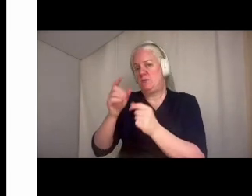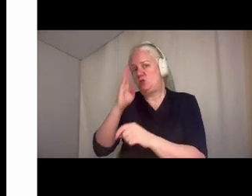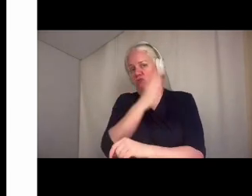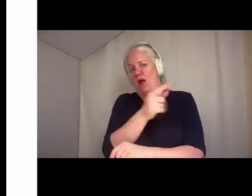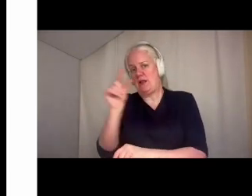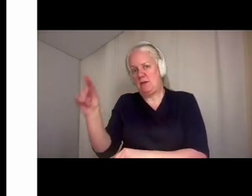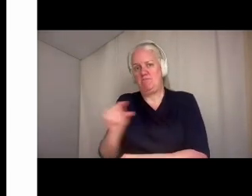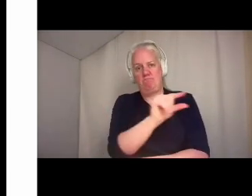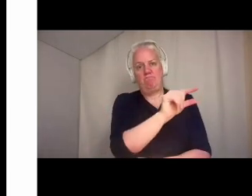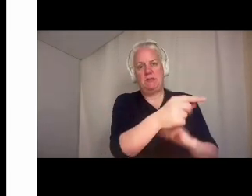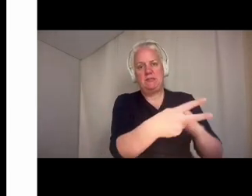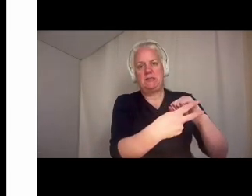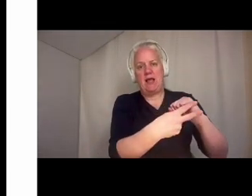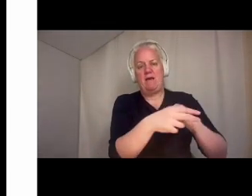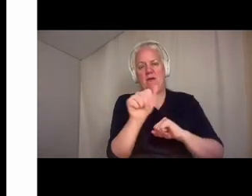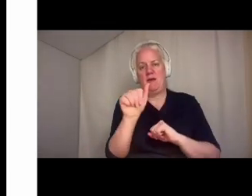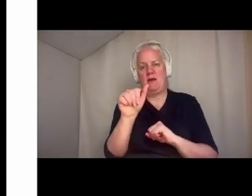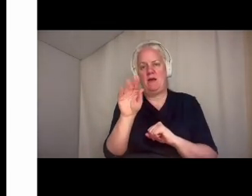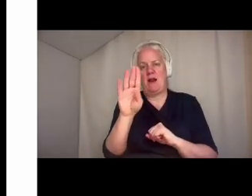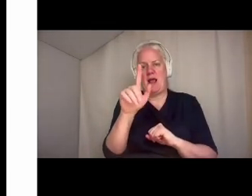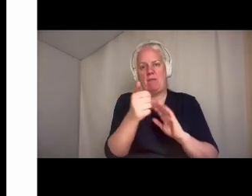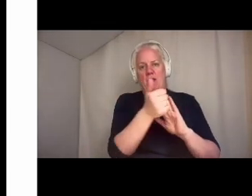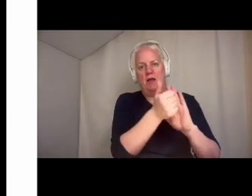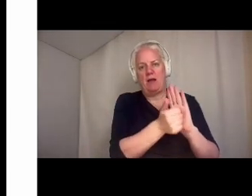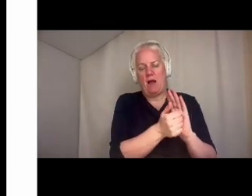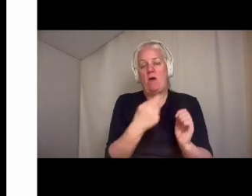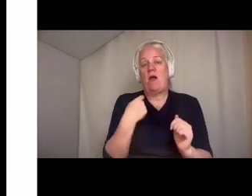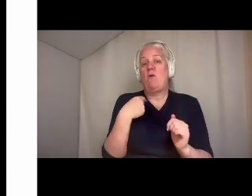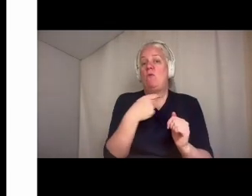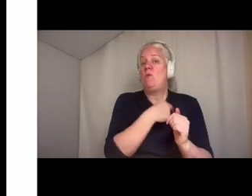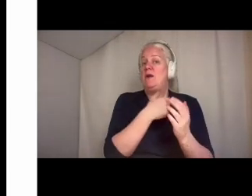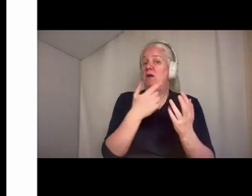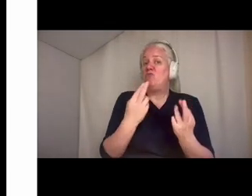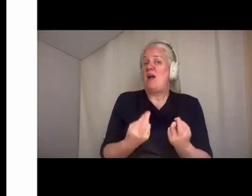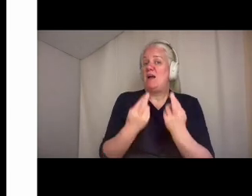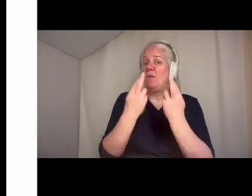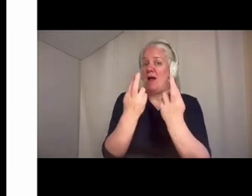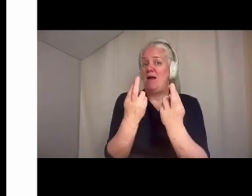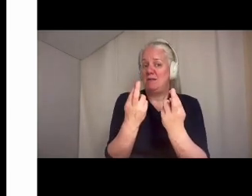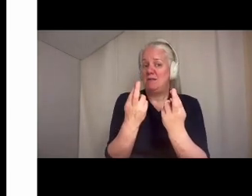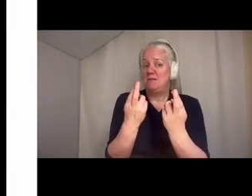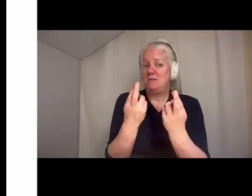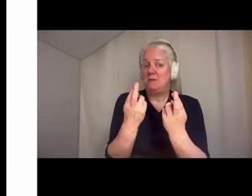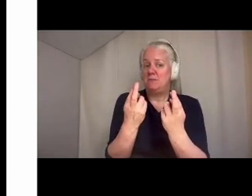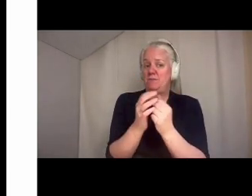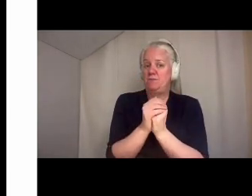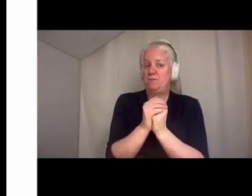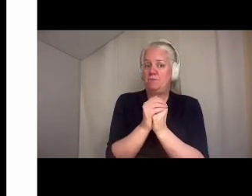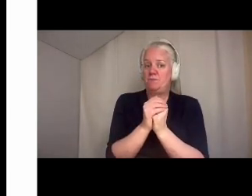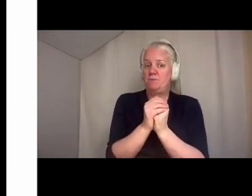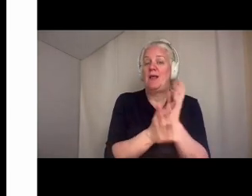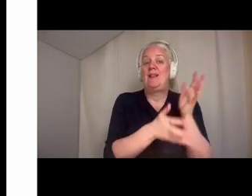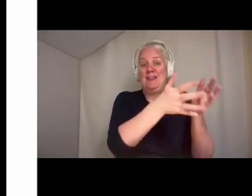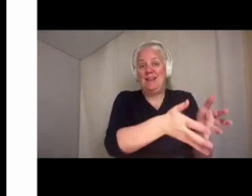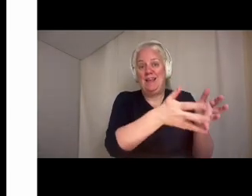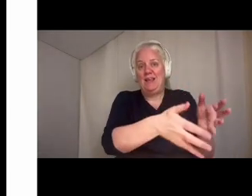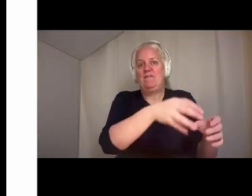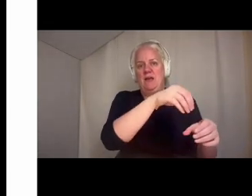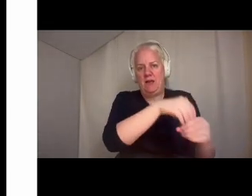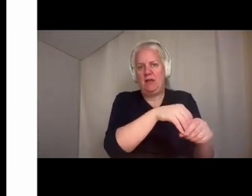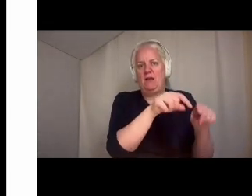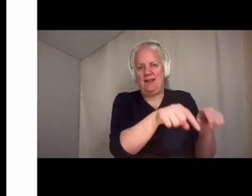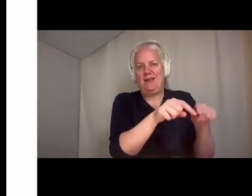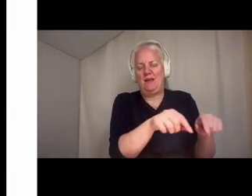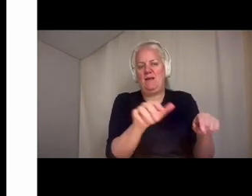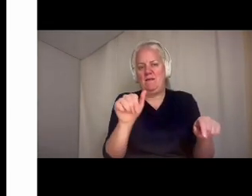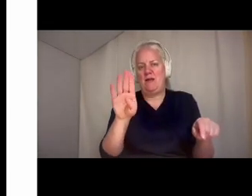And for the tip, we recommend to leave funds from your deposits in your ABLE account so that you can qualify